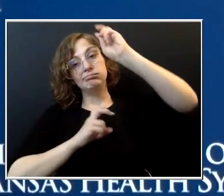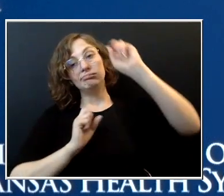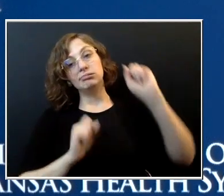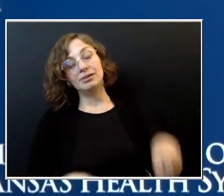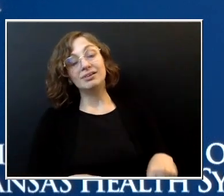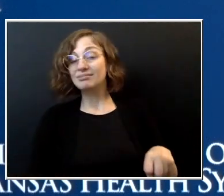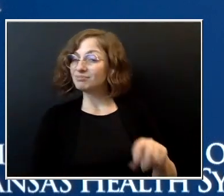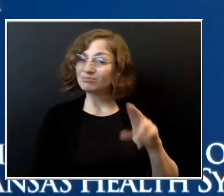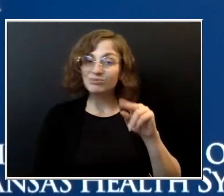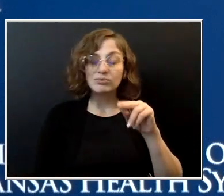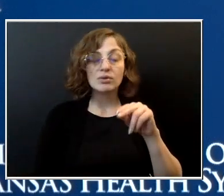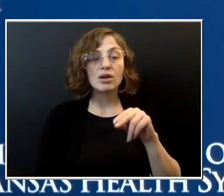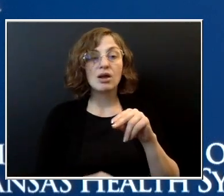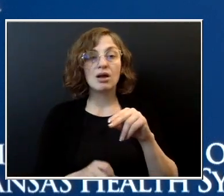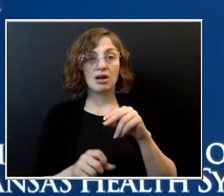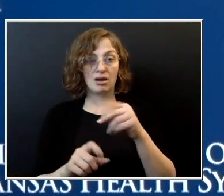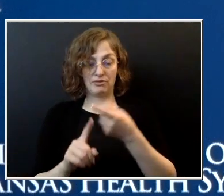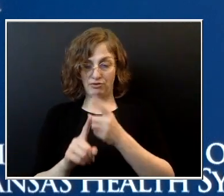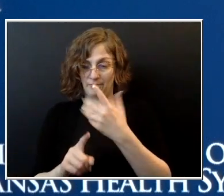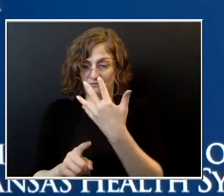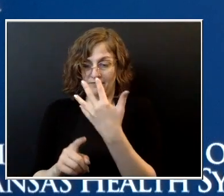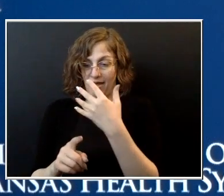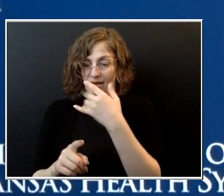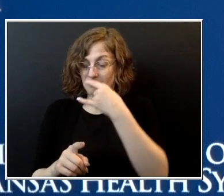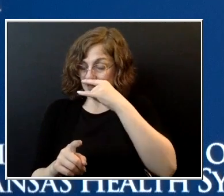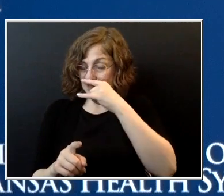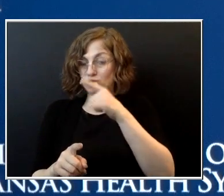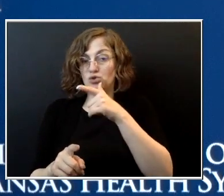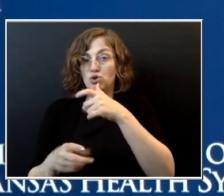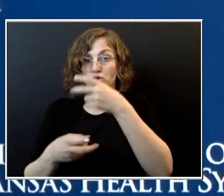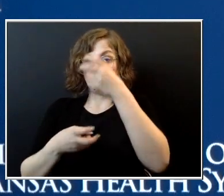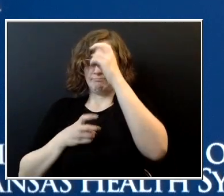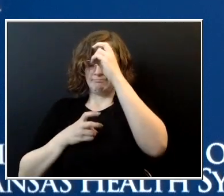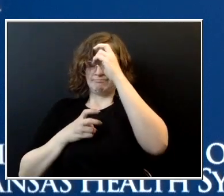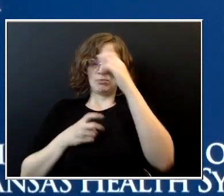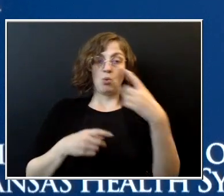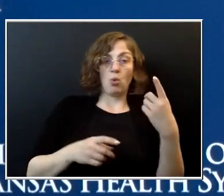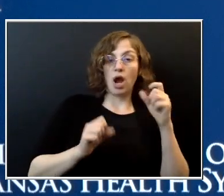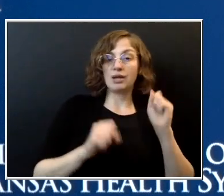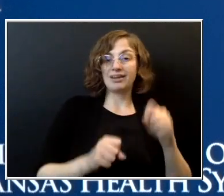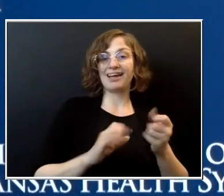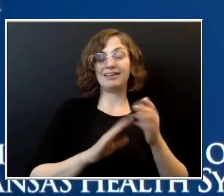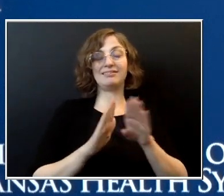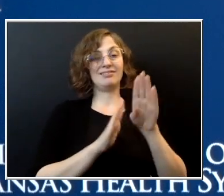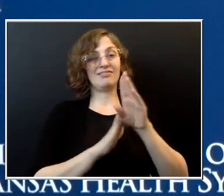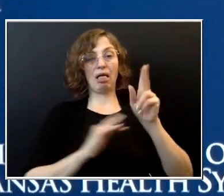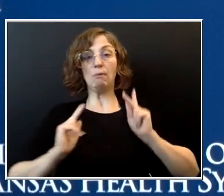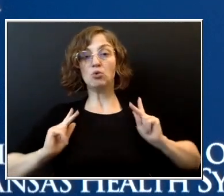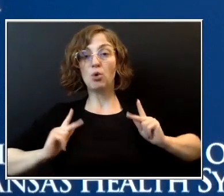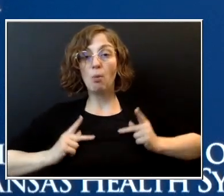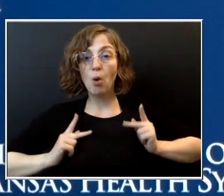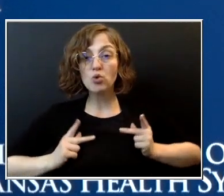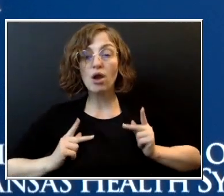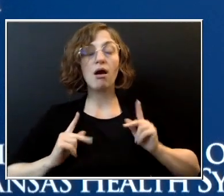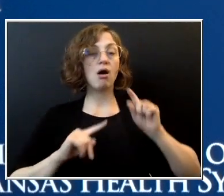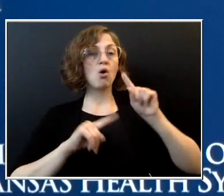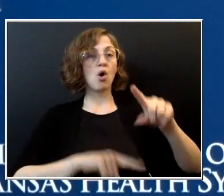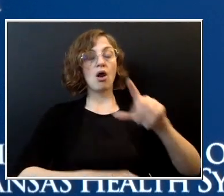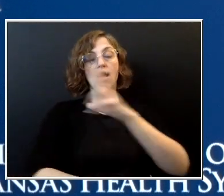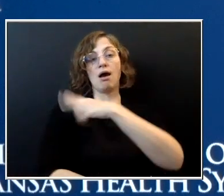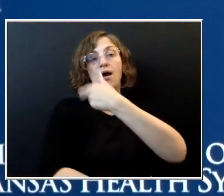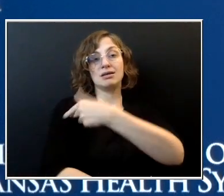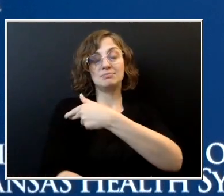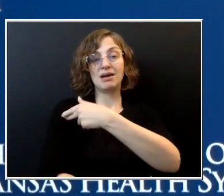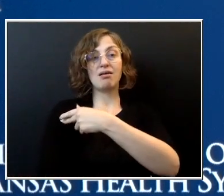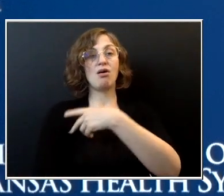can get pneumonia, can go to the hospital. There's also the effects of encephalitis and brain damage and loss of hearing as